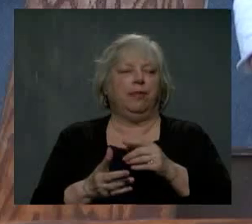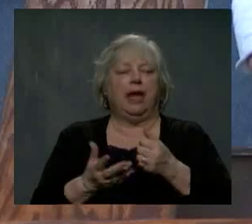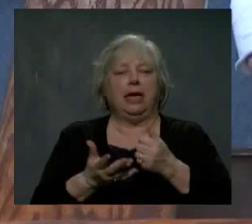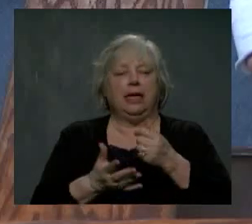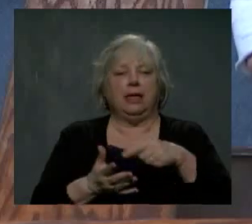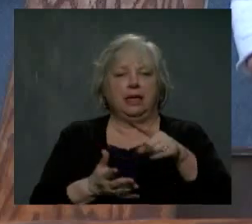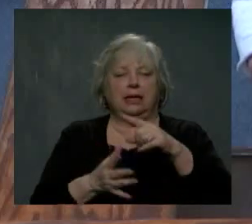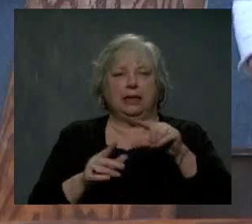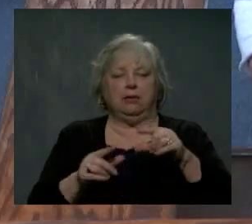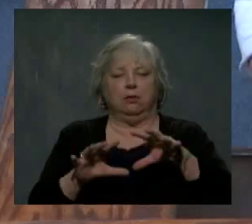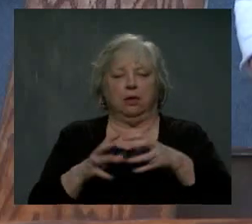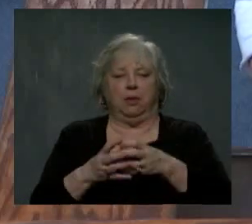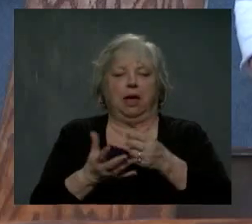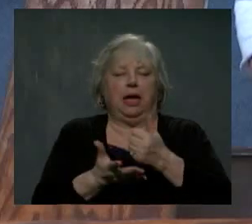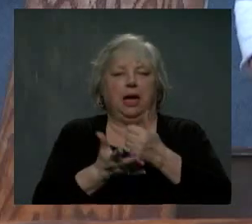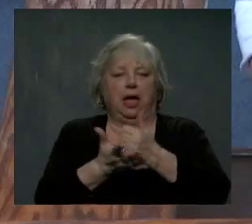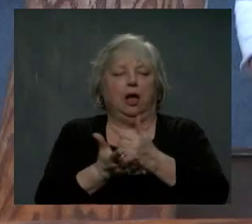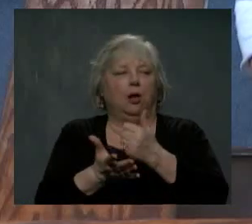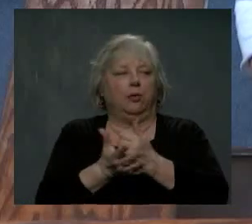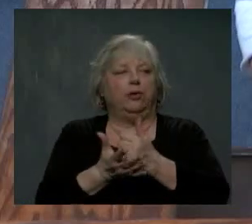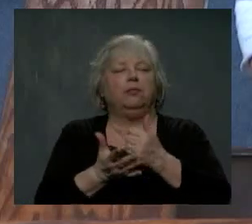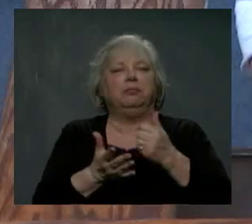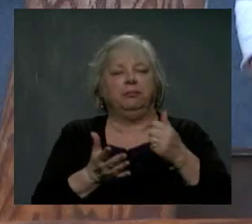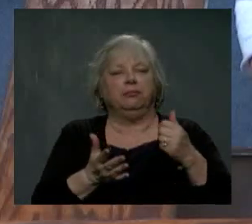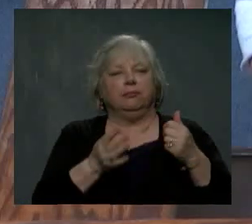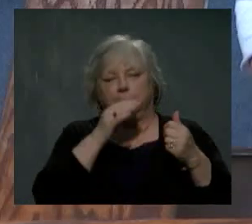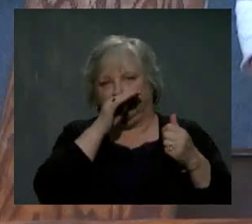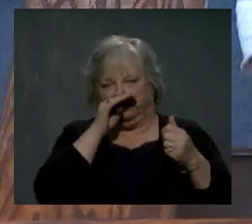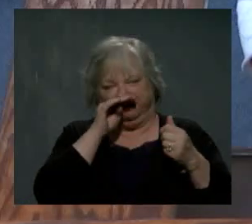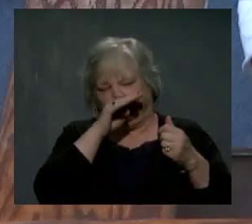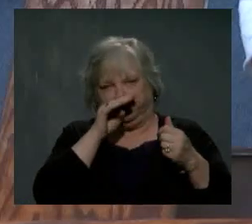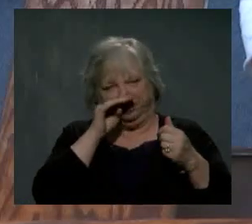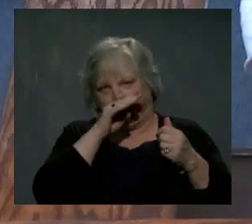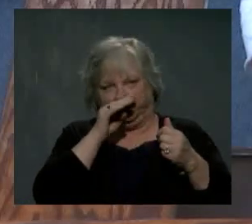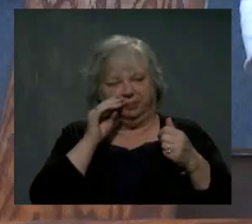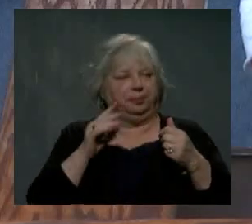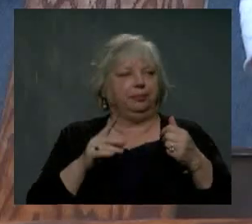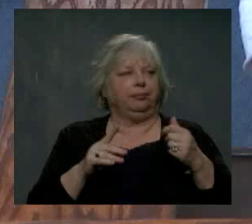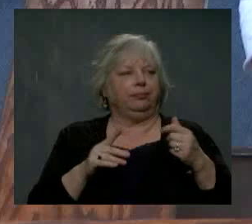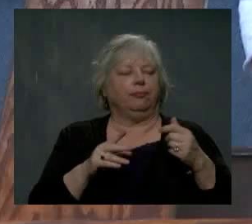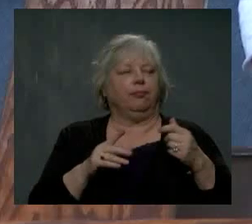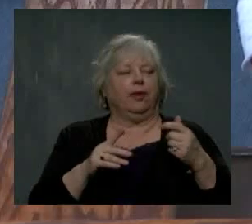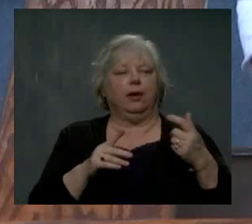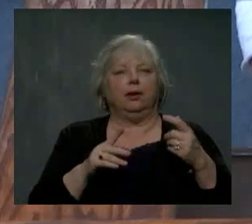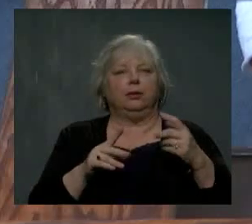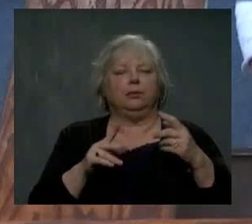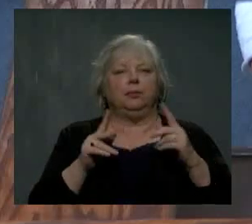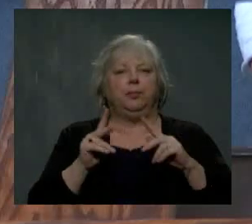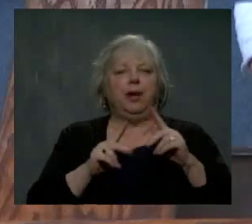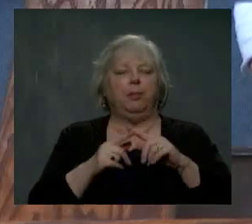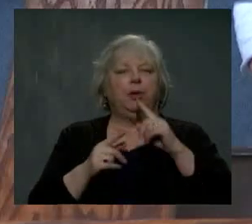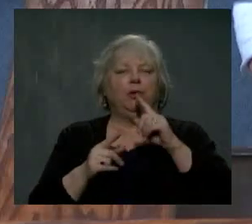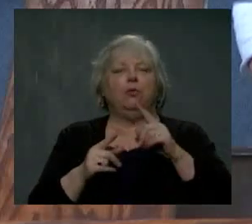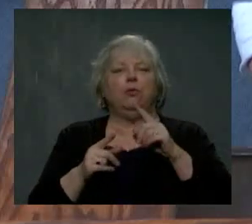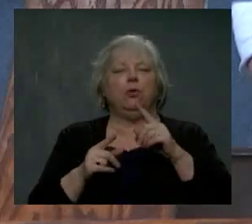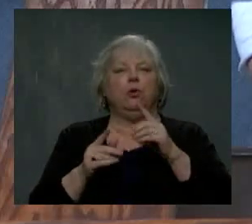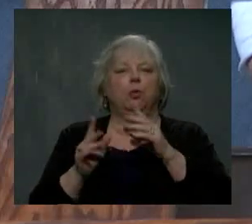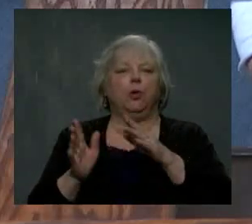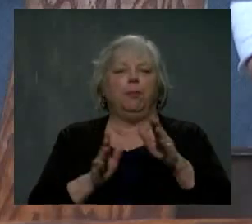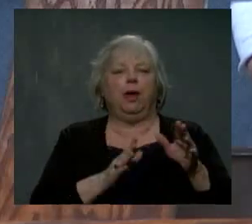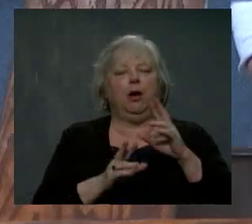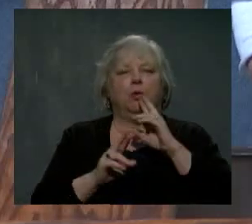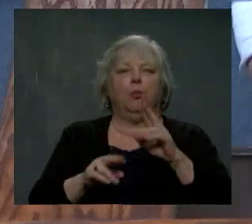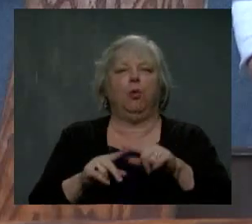in their efforts to utilize sound auditing and accounting standards and produce transparent financial reports on the health of state and local